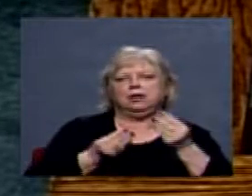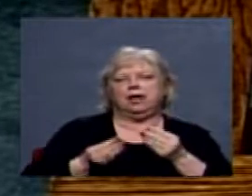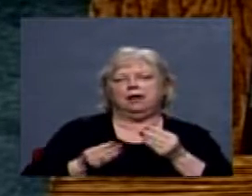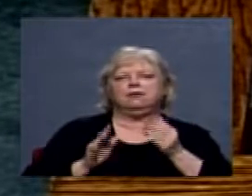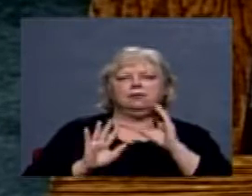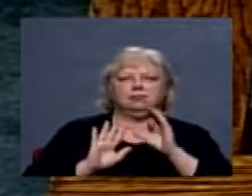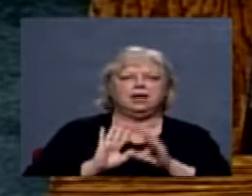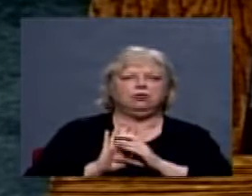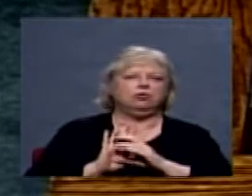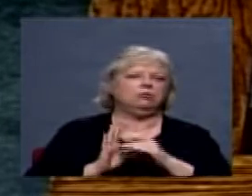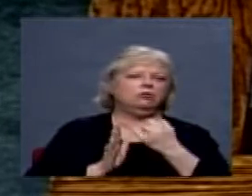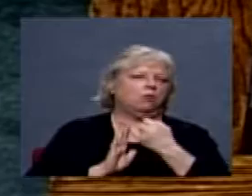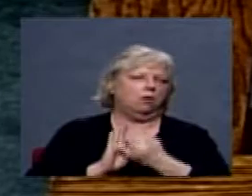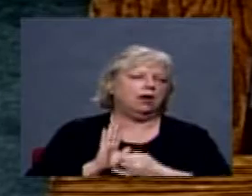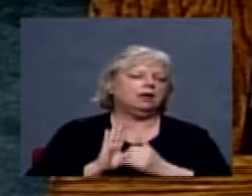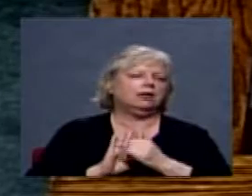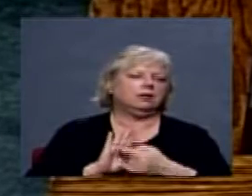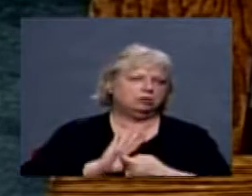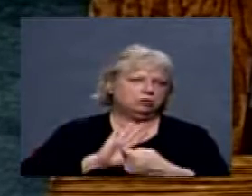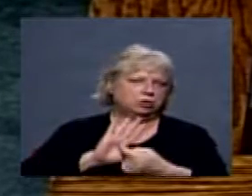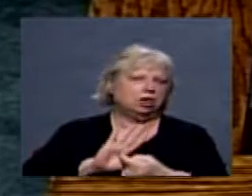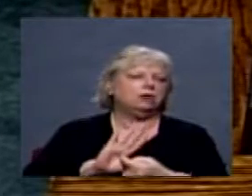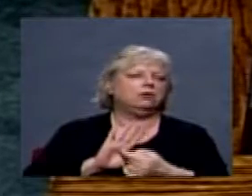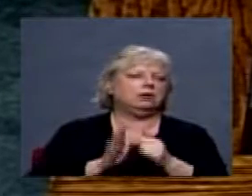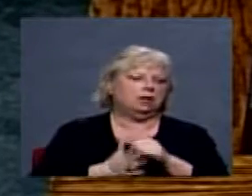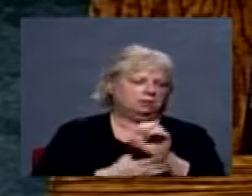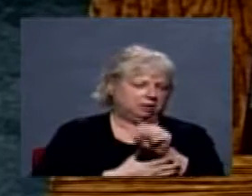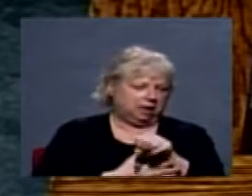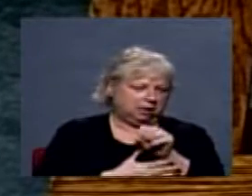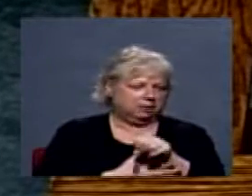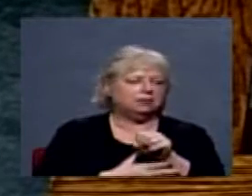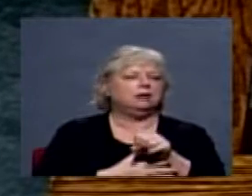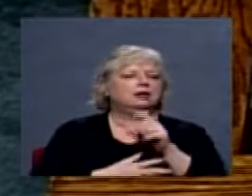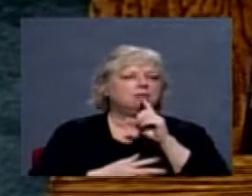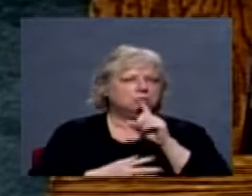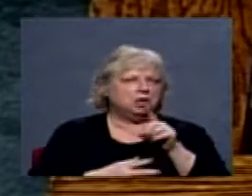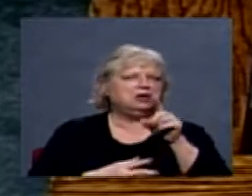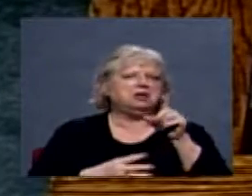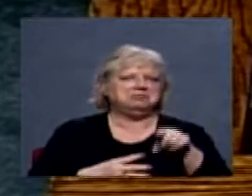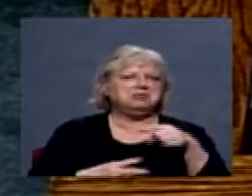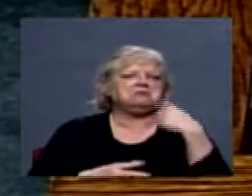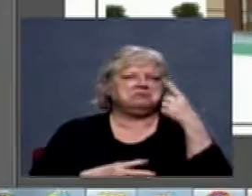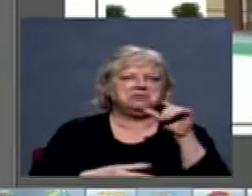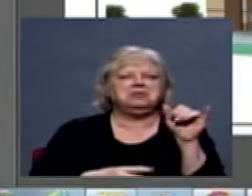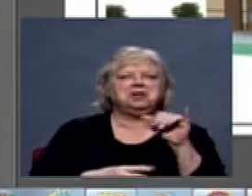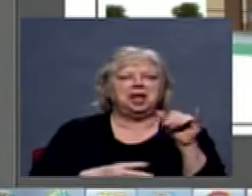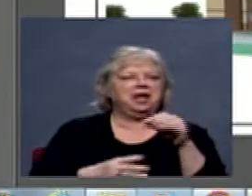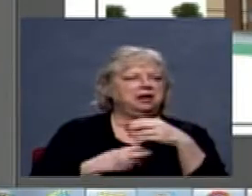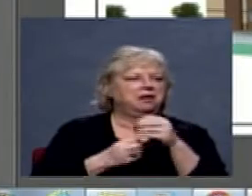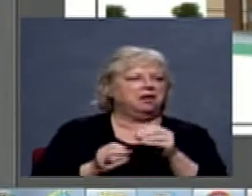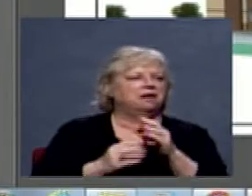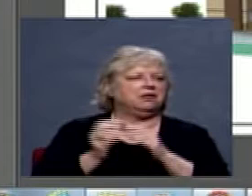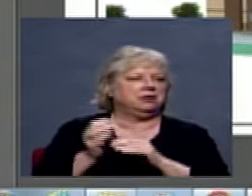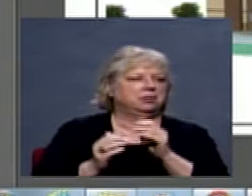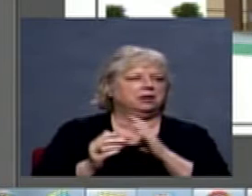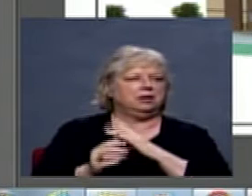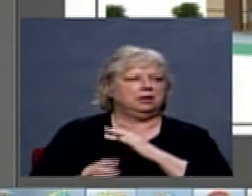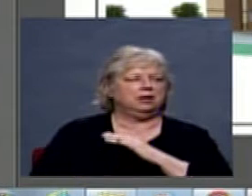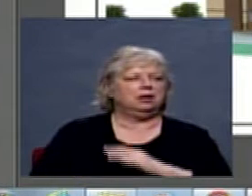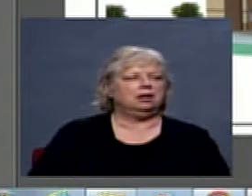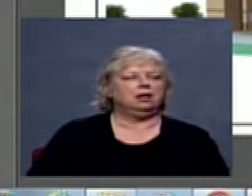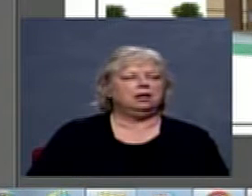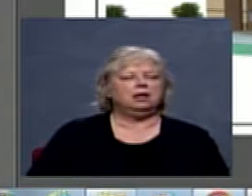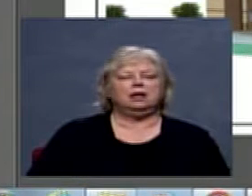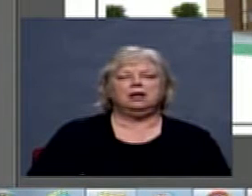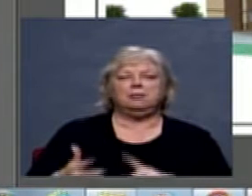sketch or a drawing that shows that, yes, it really could pass for an office building.